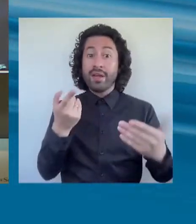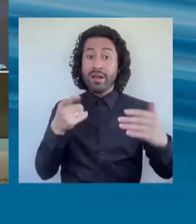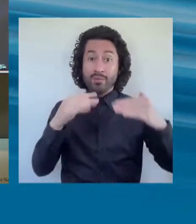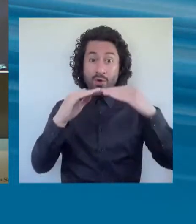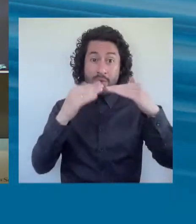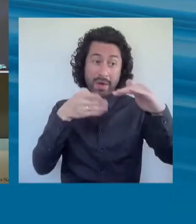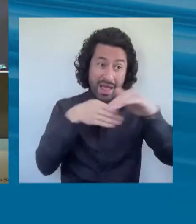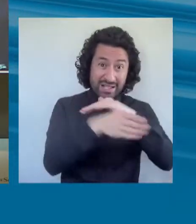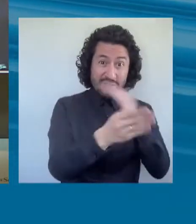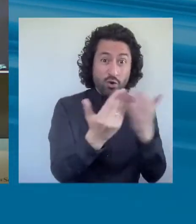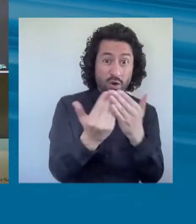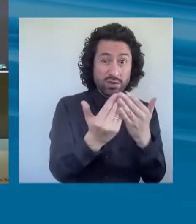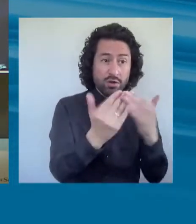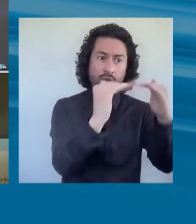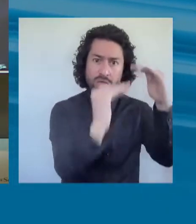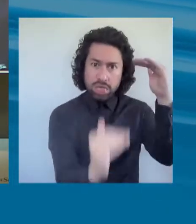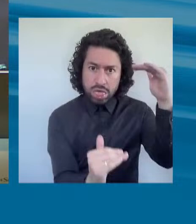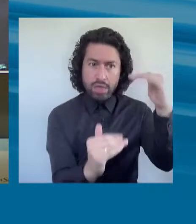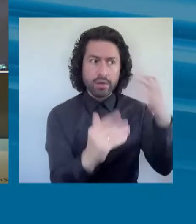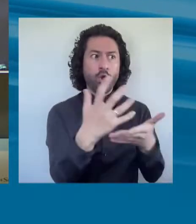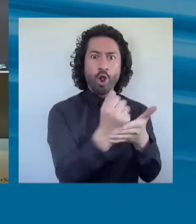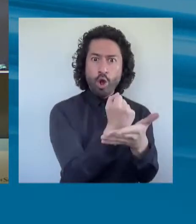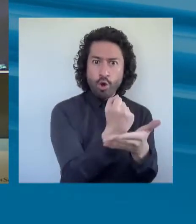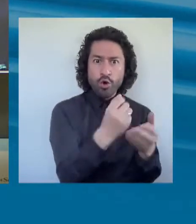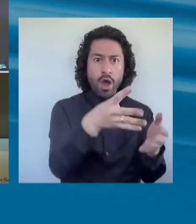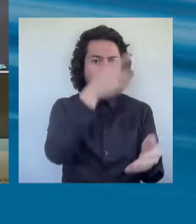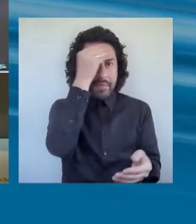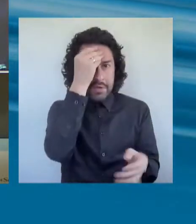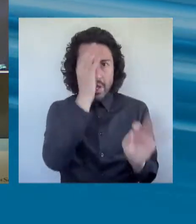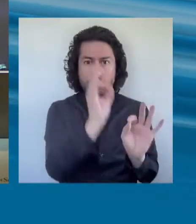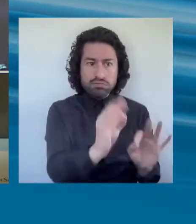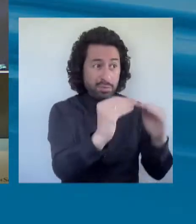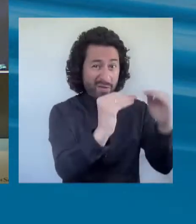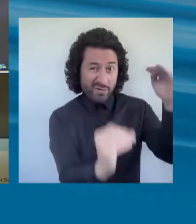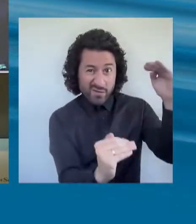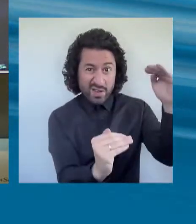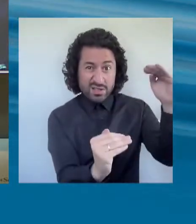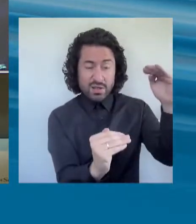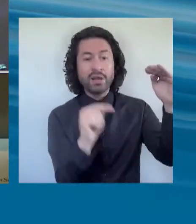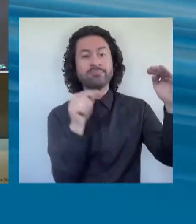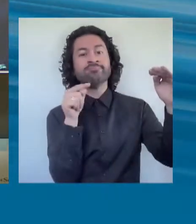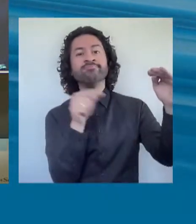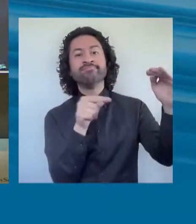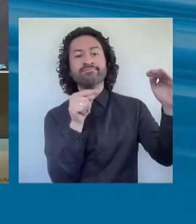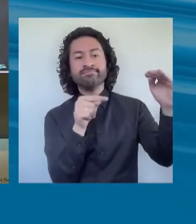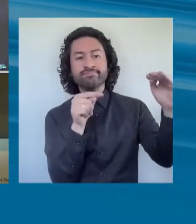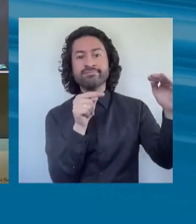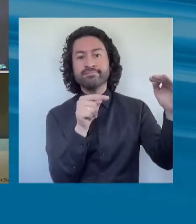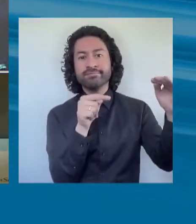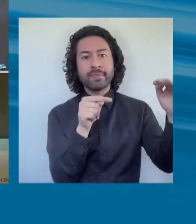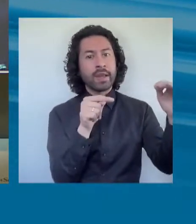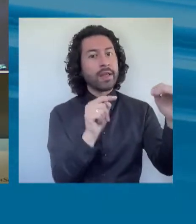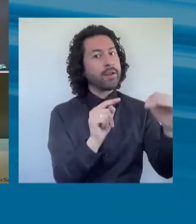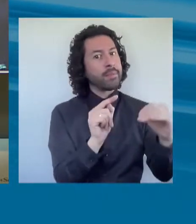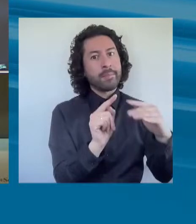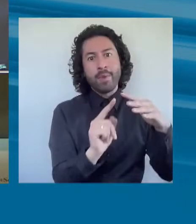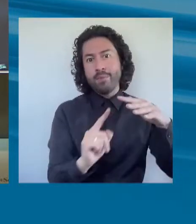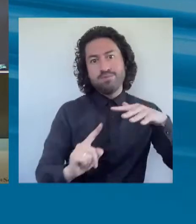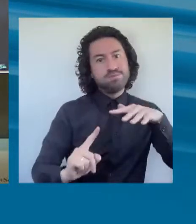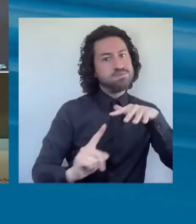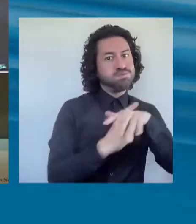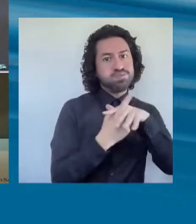2015, the gaps in education learning can be considered